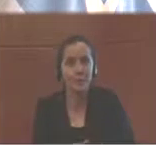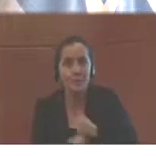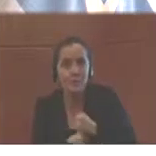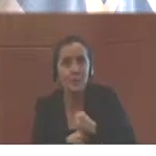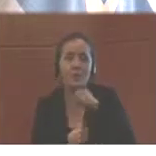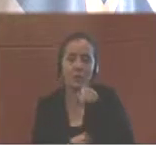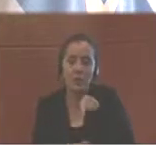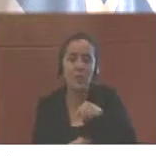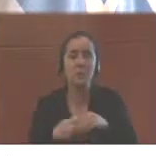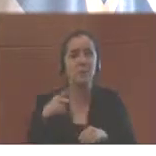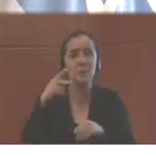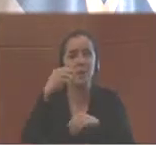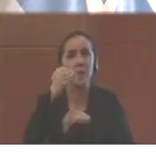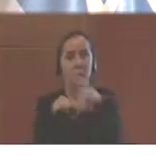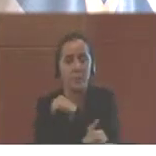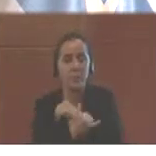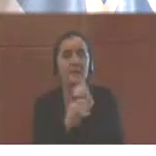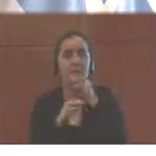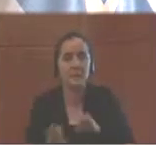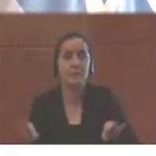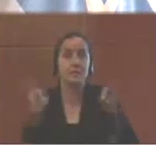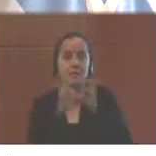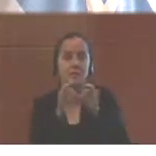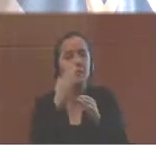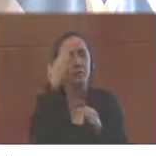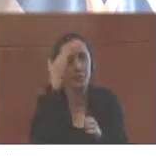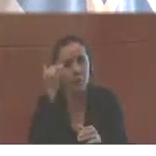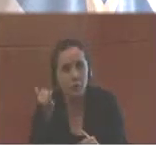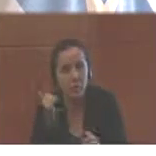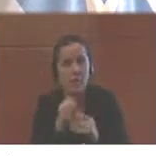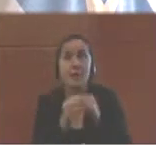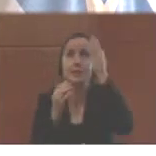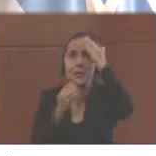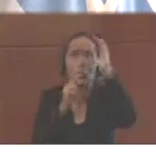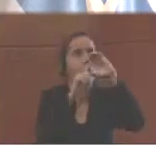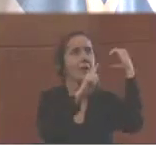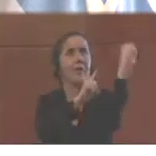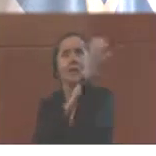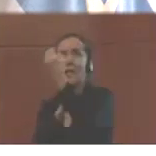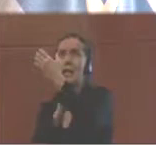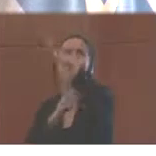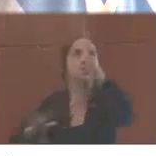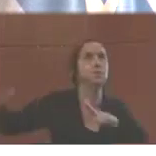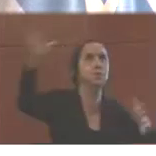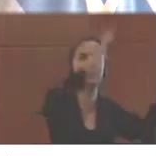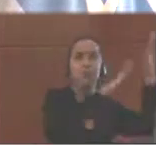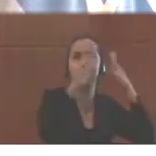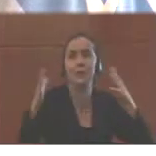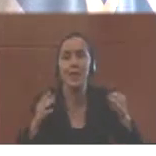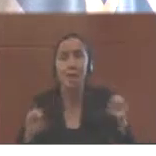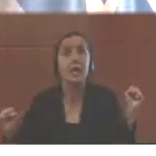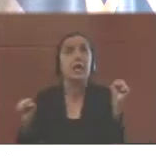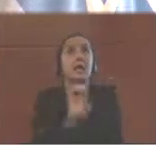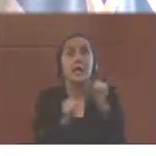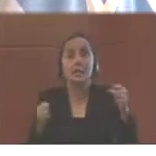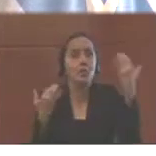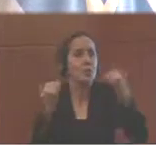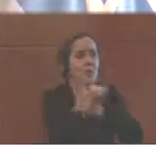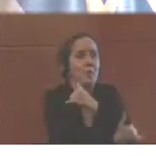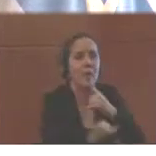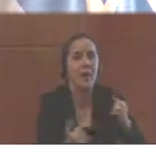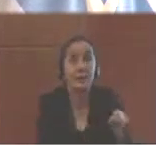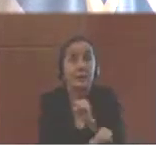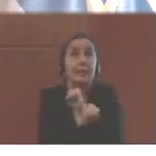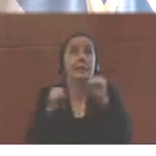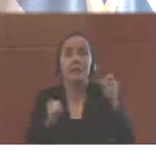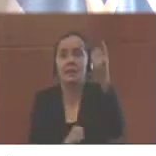And it is extremely important to note that climate change exacerbates or increases the